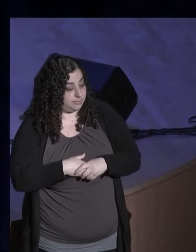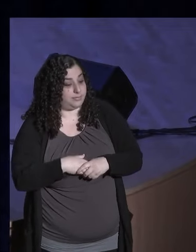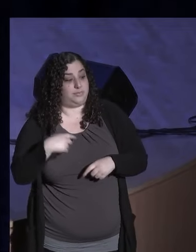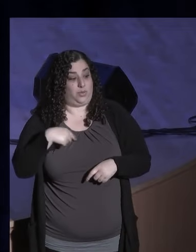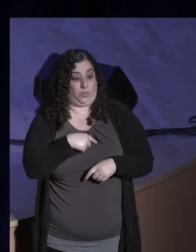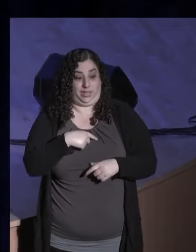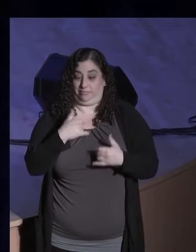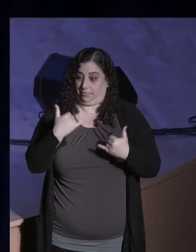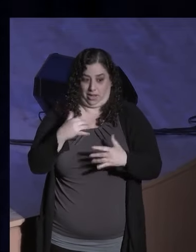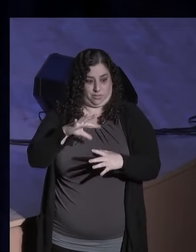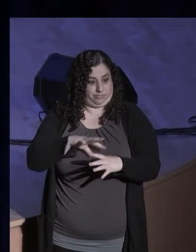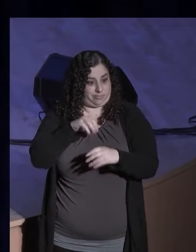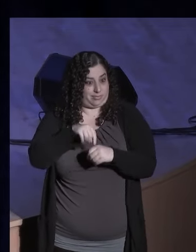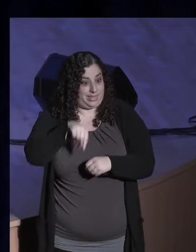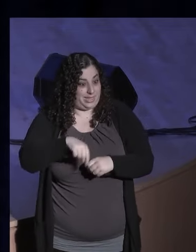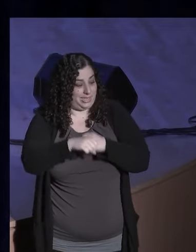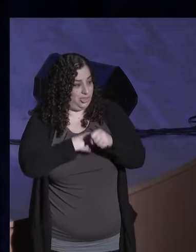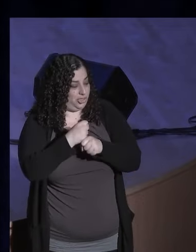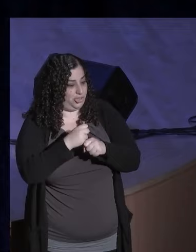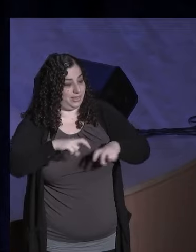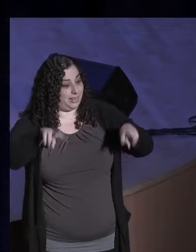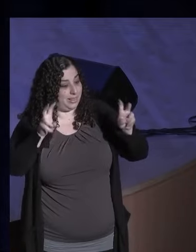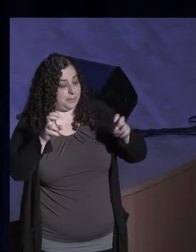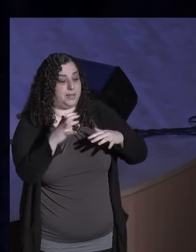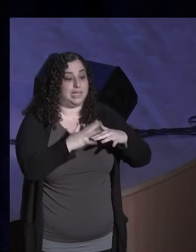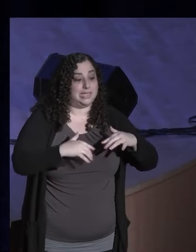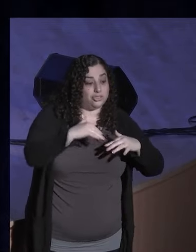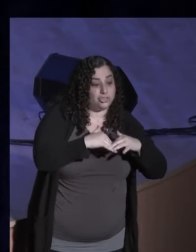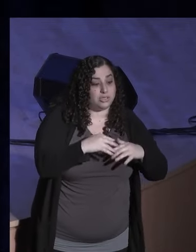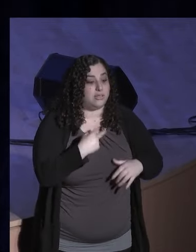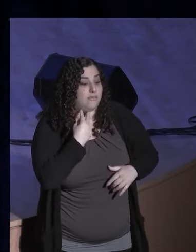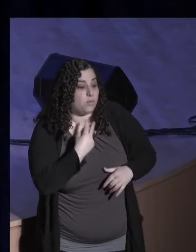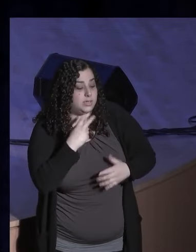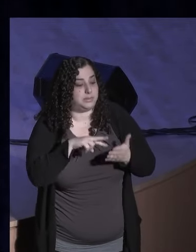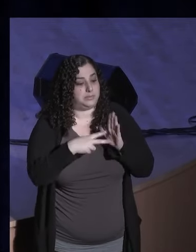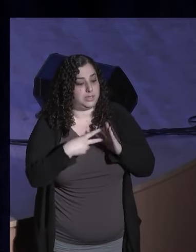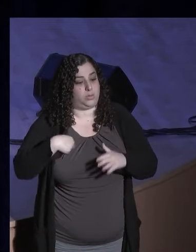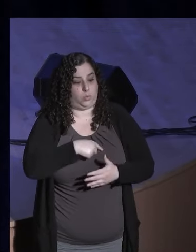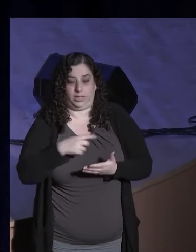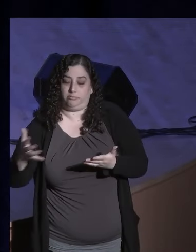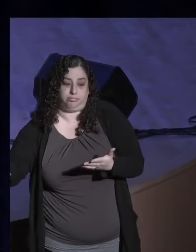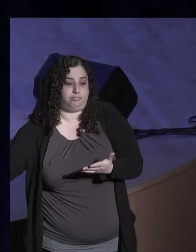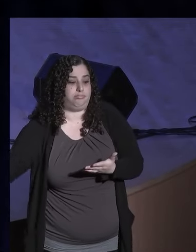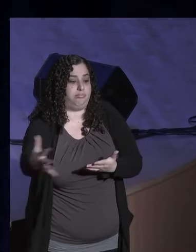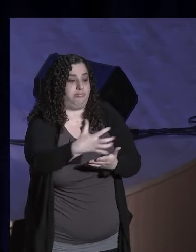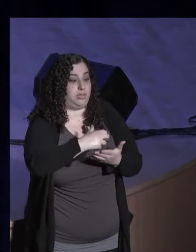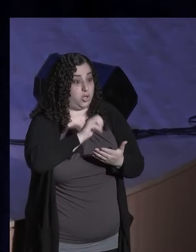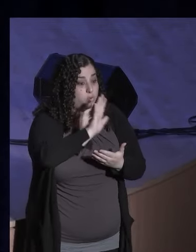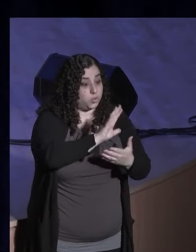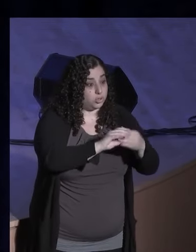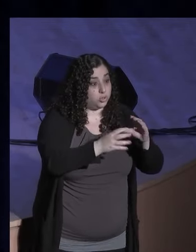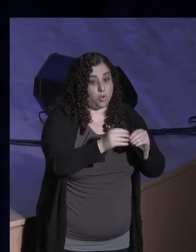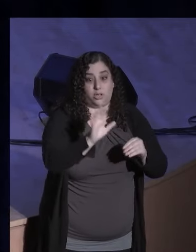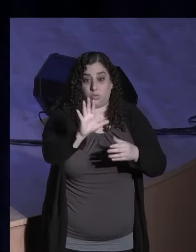theme, Indigenous Voices of America, by telling the stories of tribal people on the National Mall. Visitors to the mall can